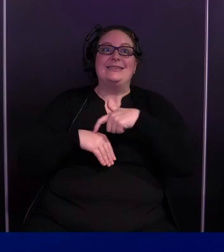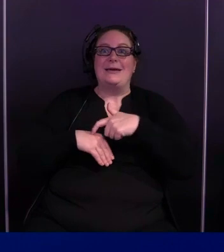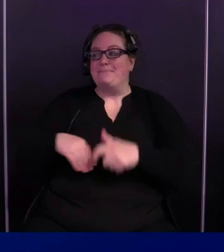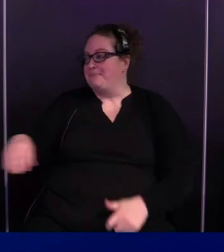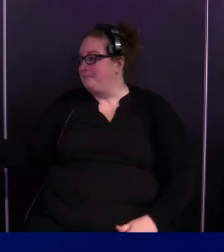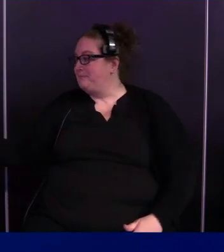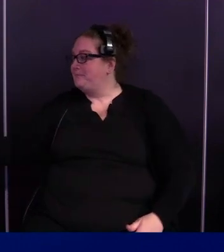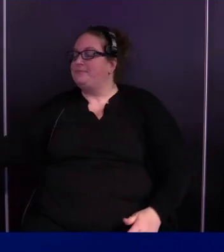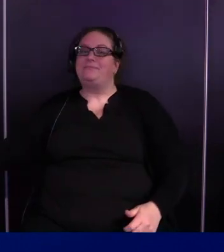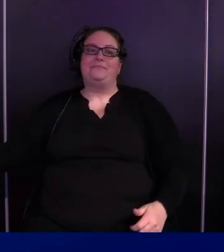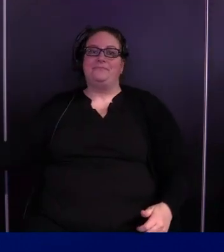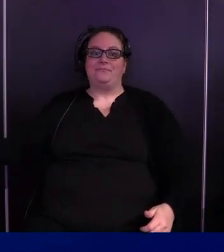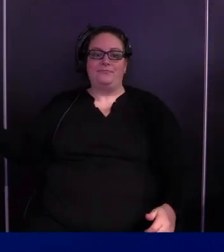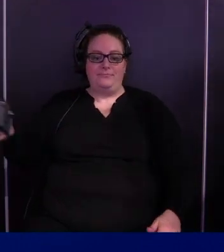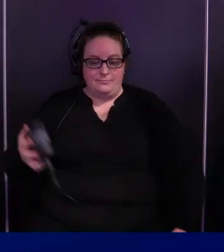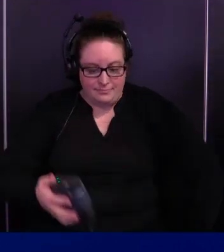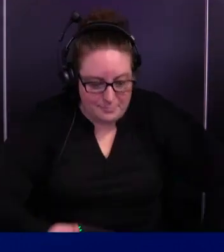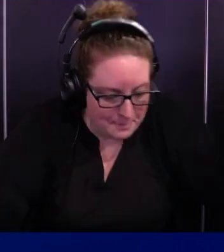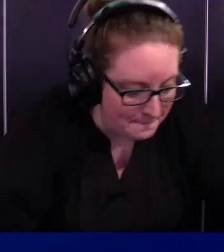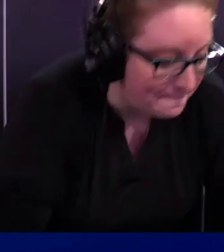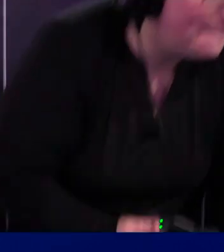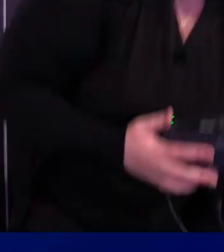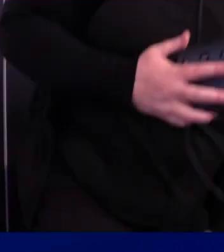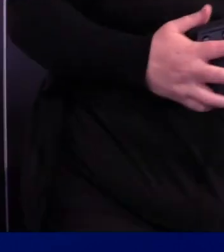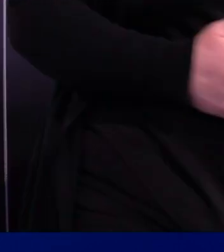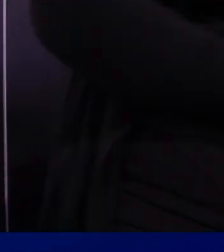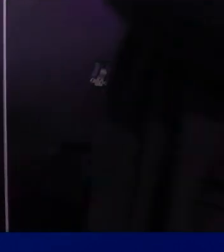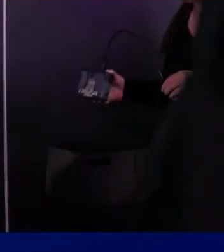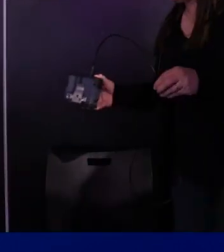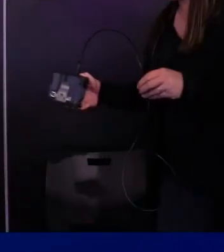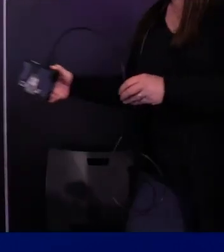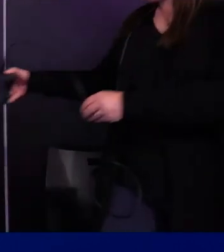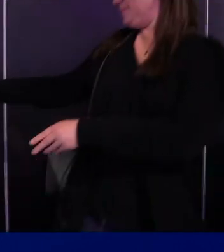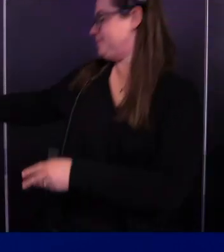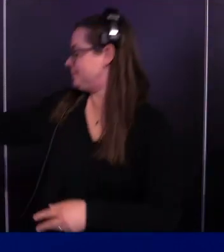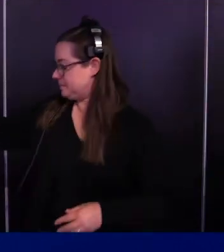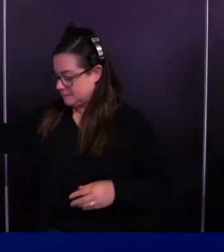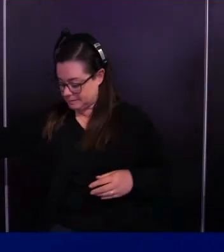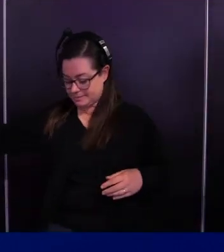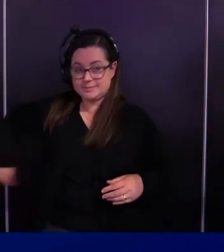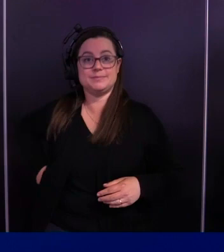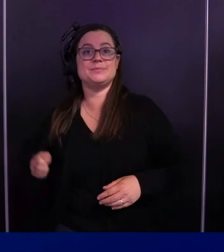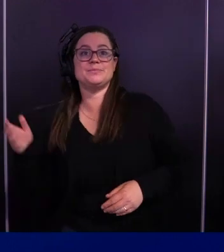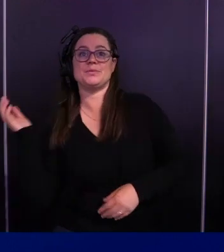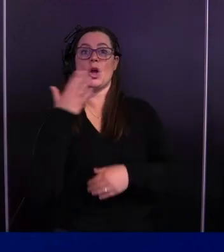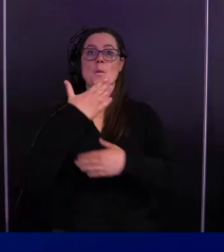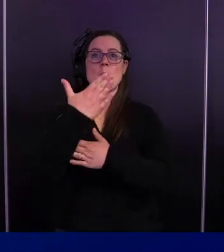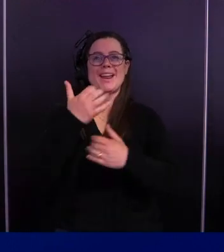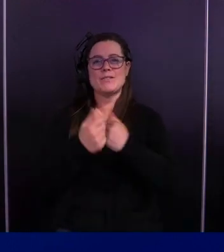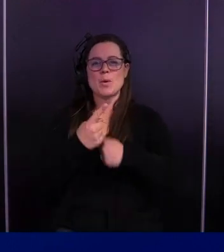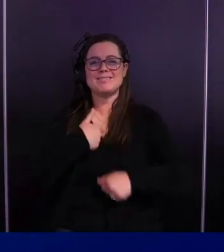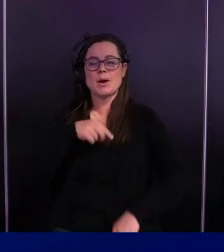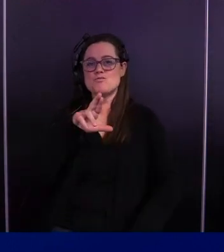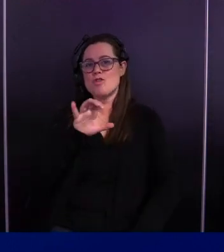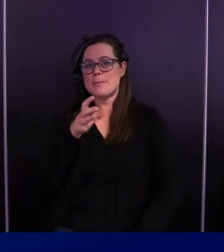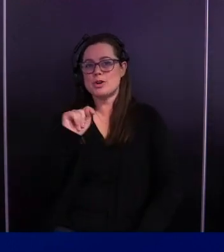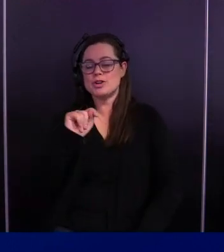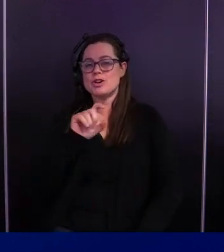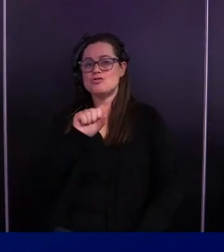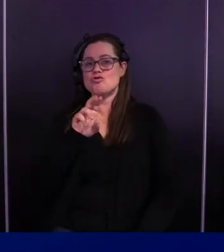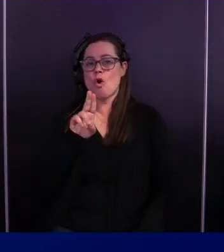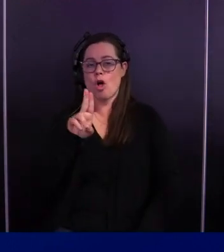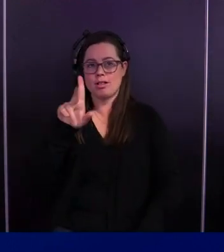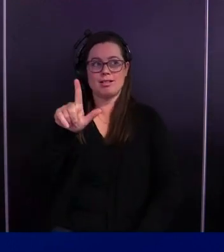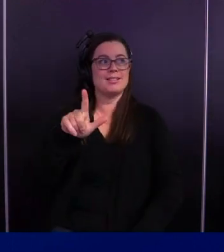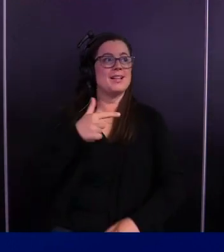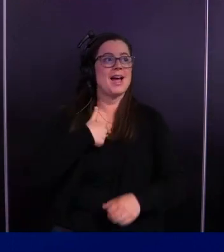Good morning, everyone, from AWS reInvent 2023. My name is Robert Saul. I am the Threat Detection and Incident Response Practice Manager. I